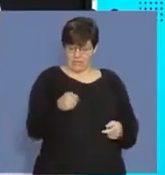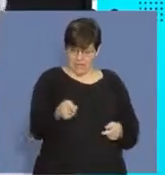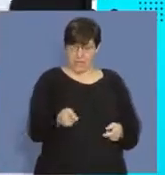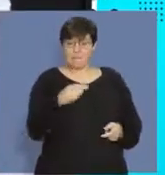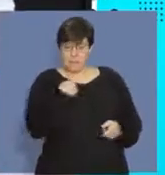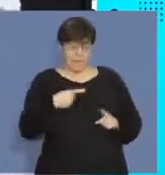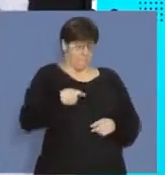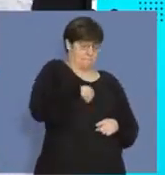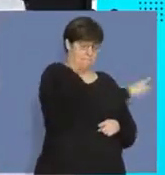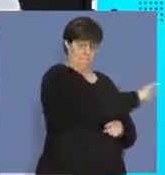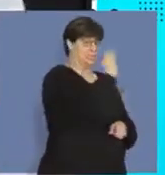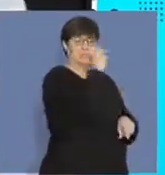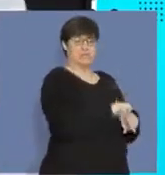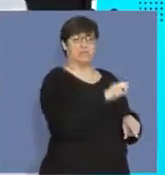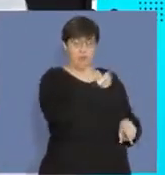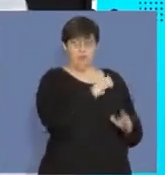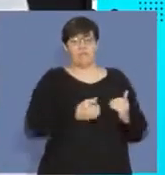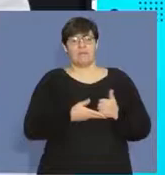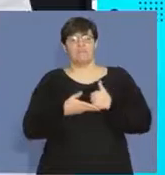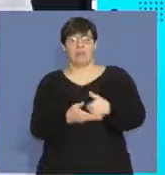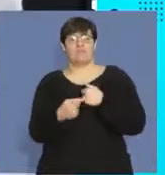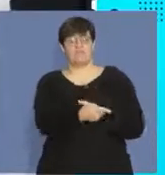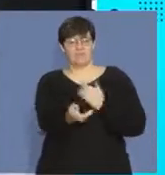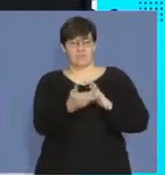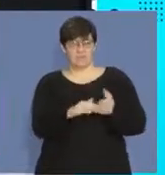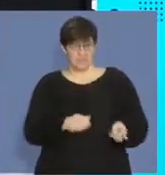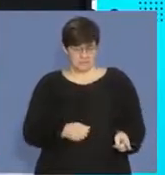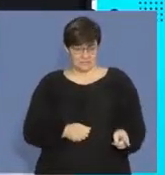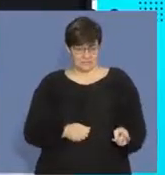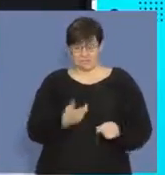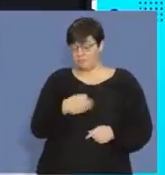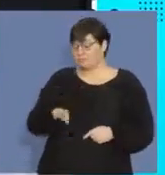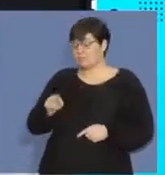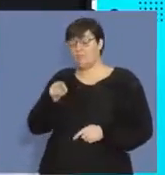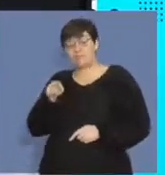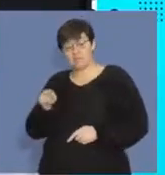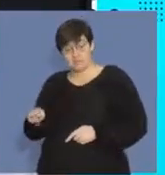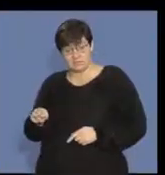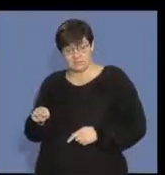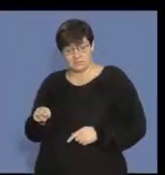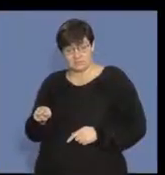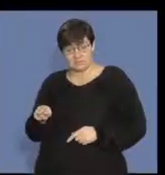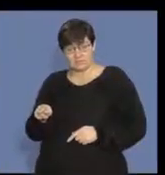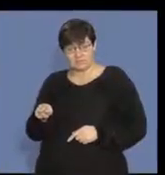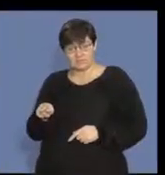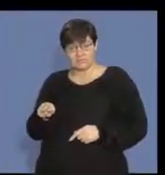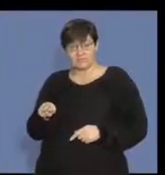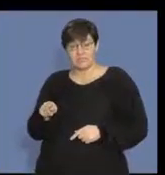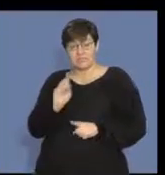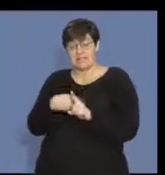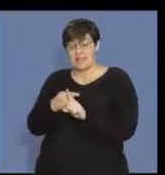tax obligations to SARS. Right? However, when we're dealing with